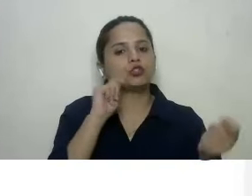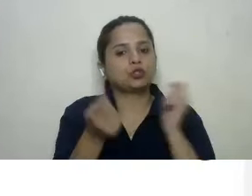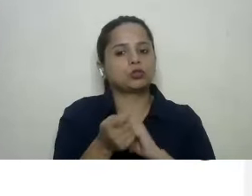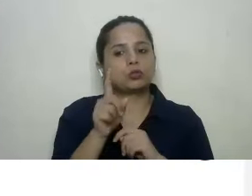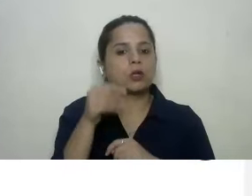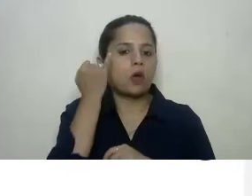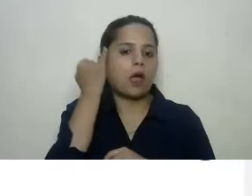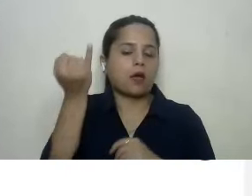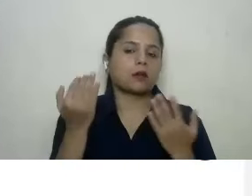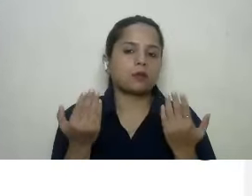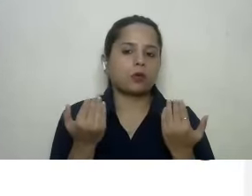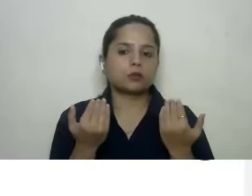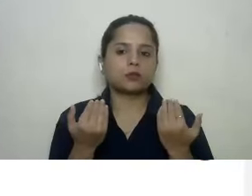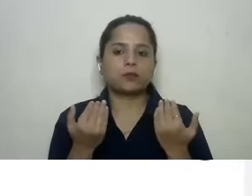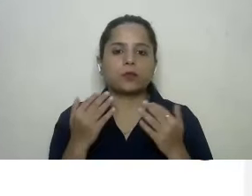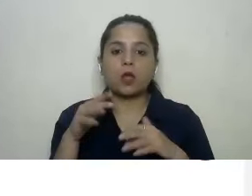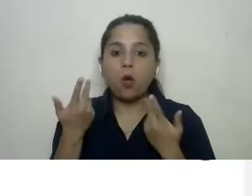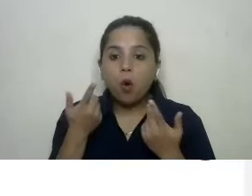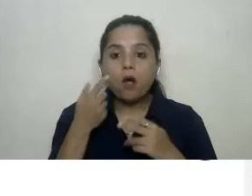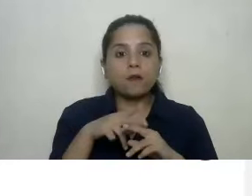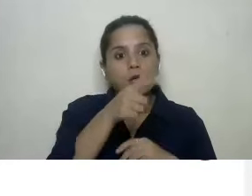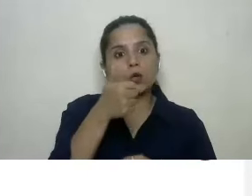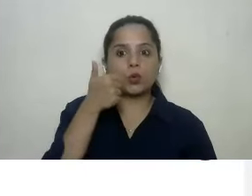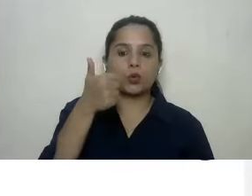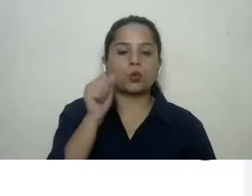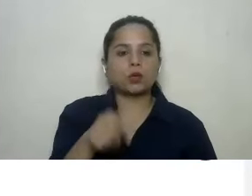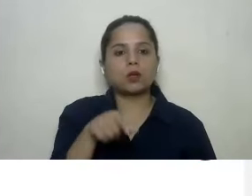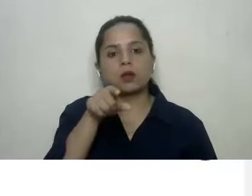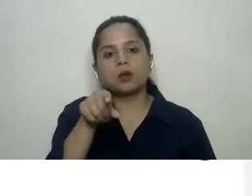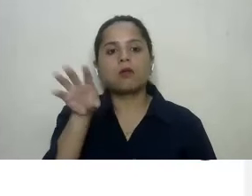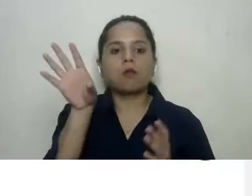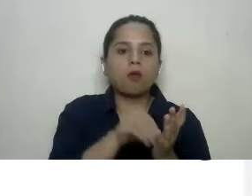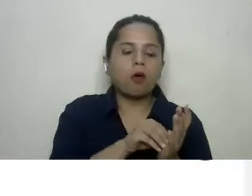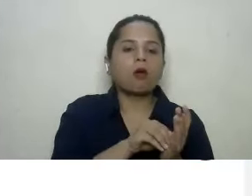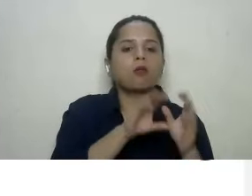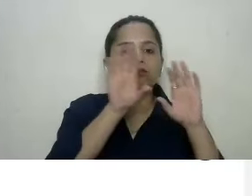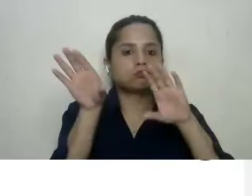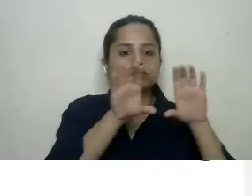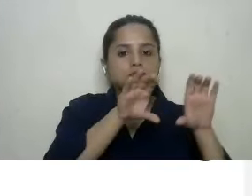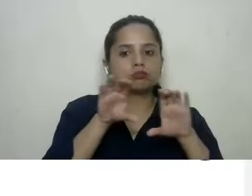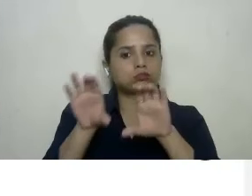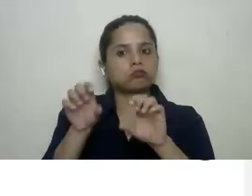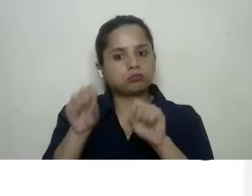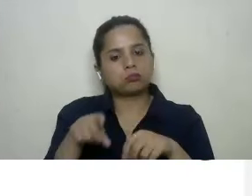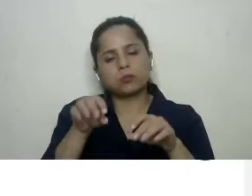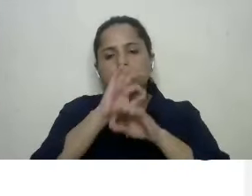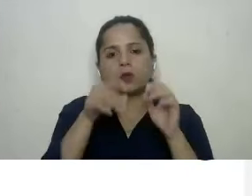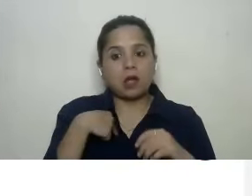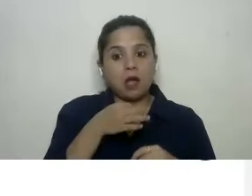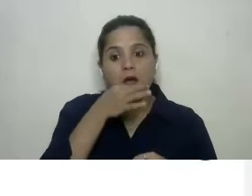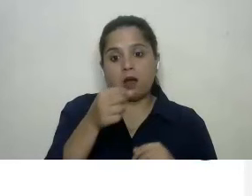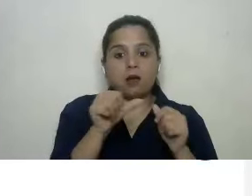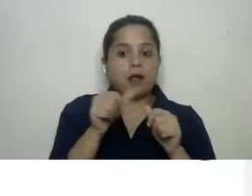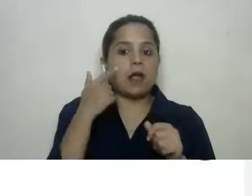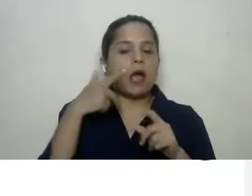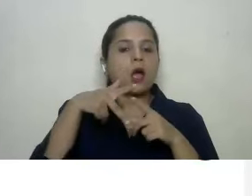ideas. So, or if they're good enough, you can copy paste and your form is ready. And I asked it, what are AI tools that I would need